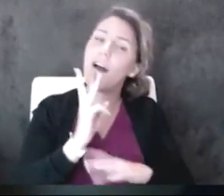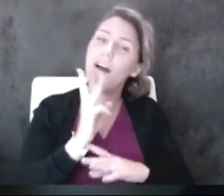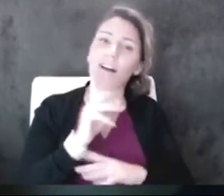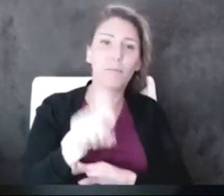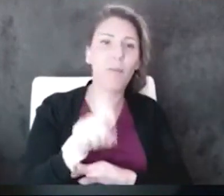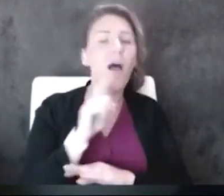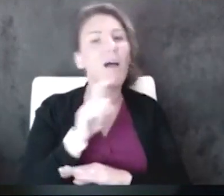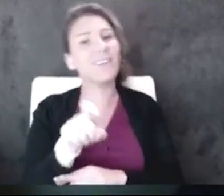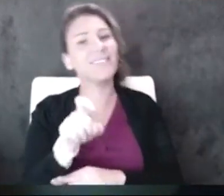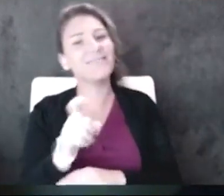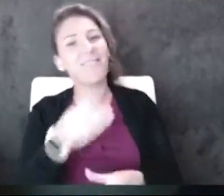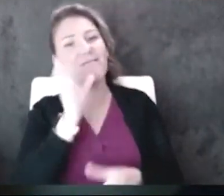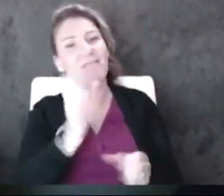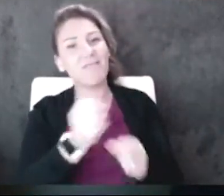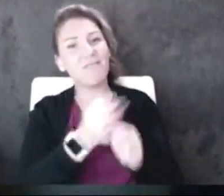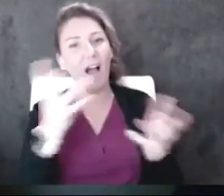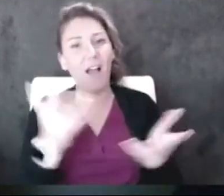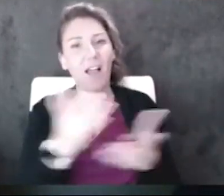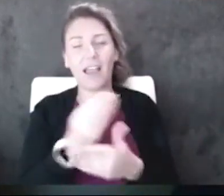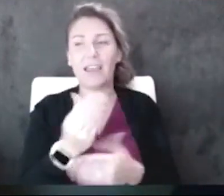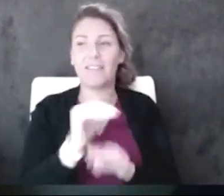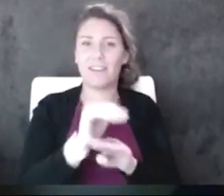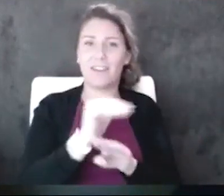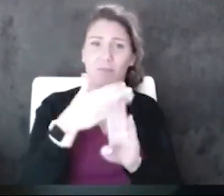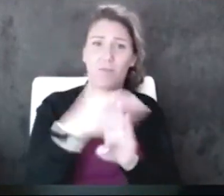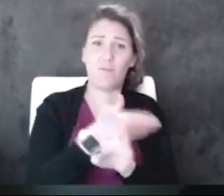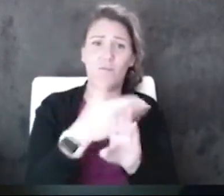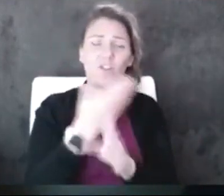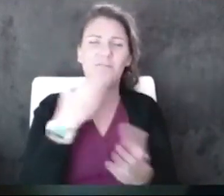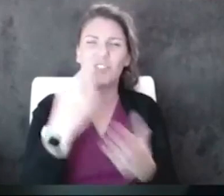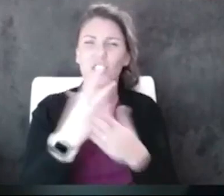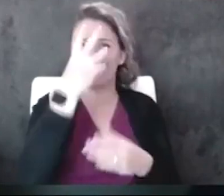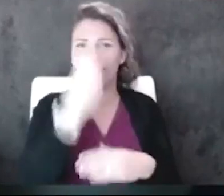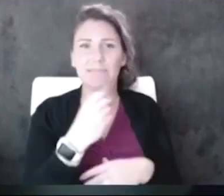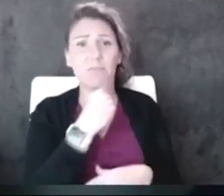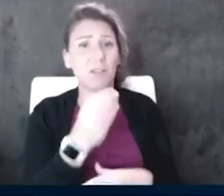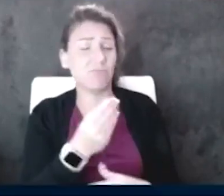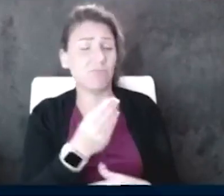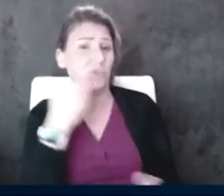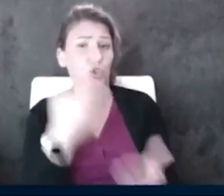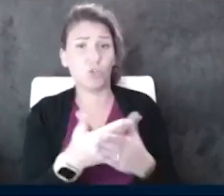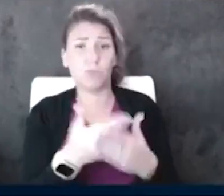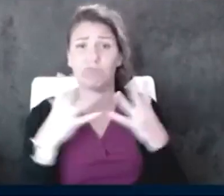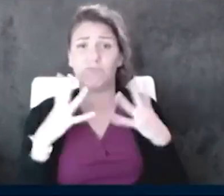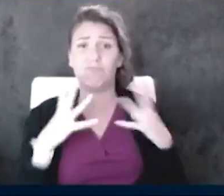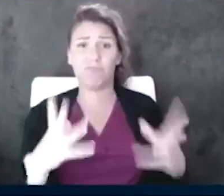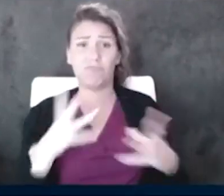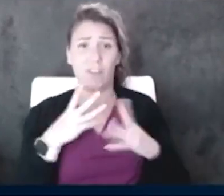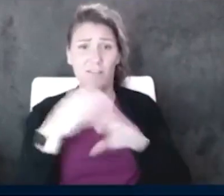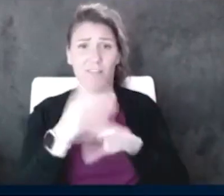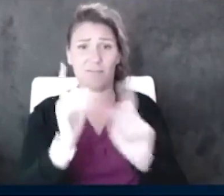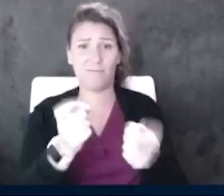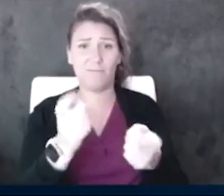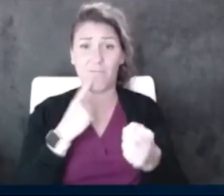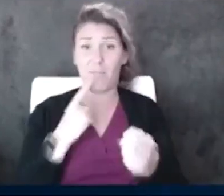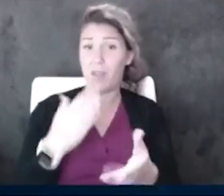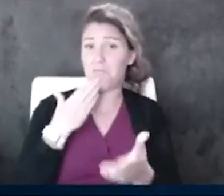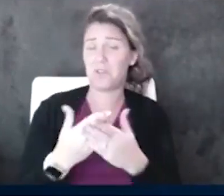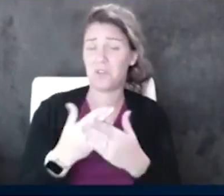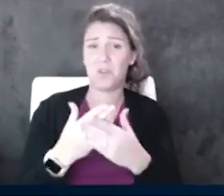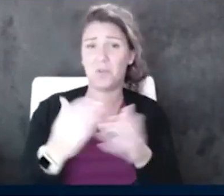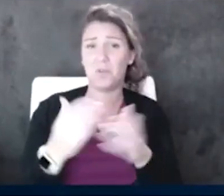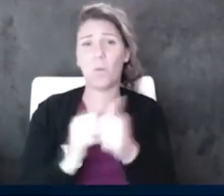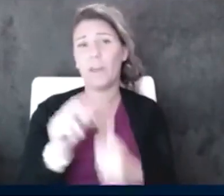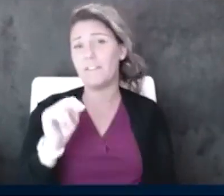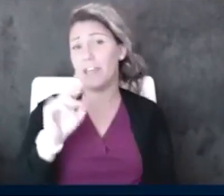in, and then the night before your donation, get a good night's rest, and you should be good to go. I'm usually good to go with the Nutter Butters afterwards and the